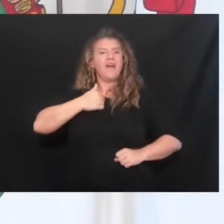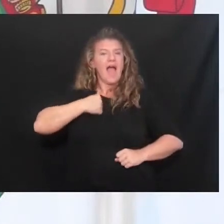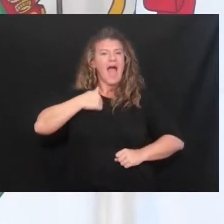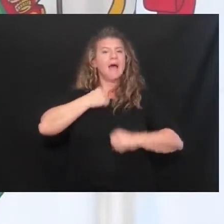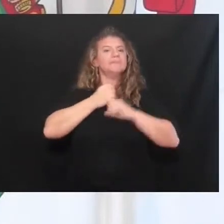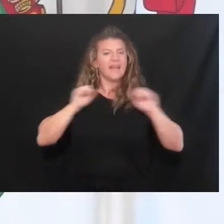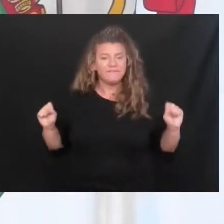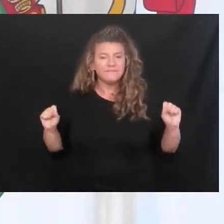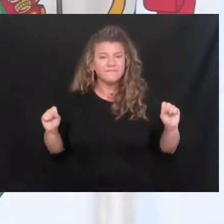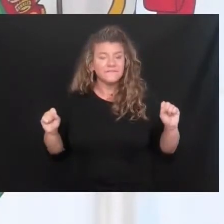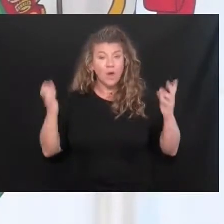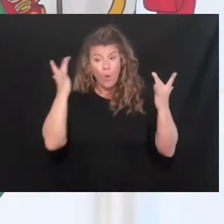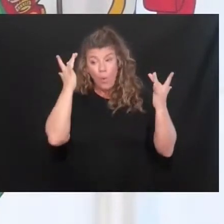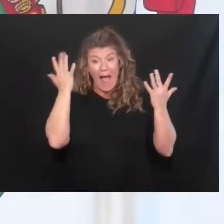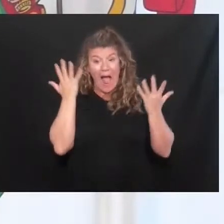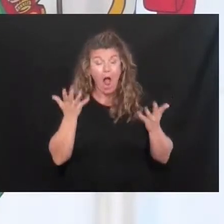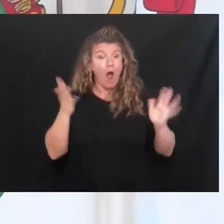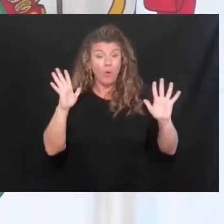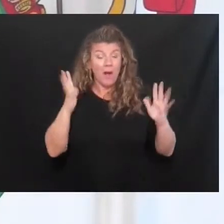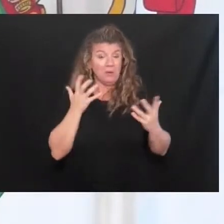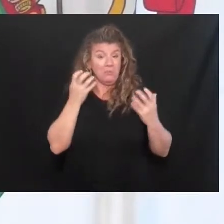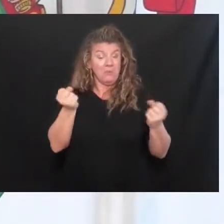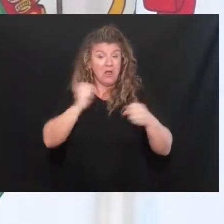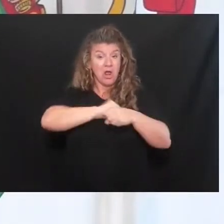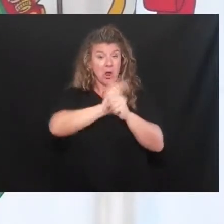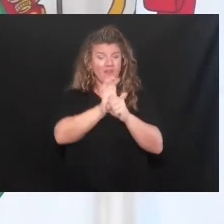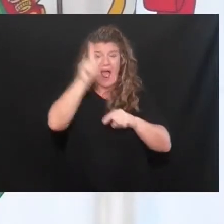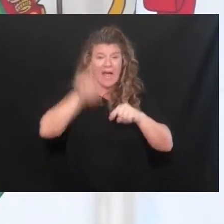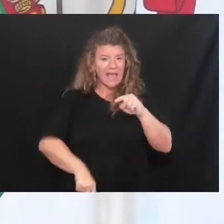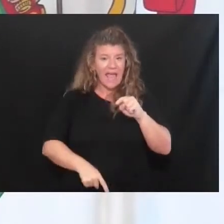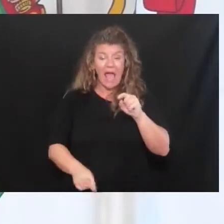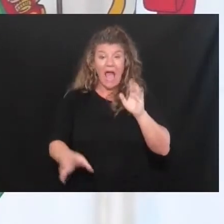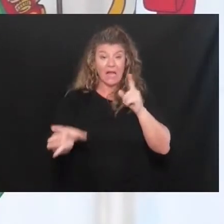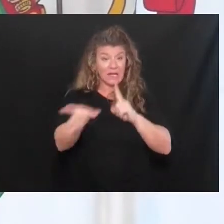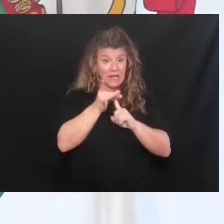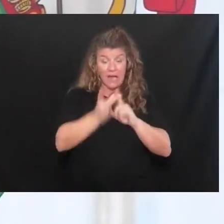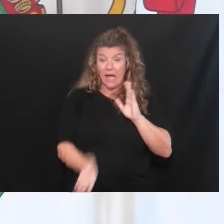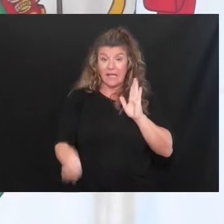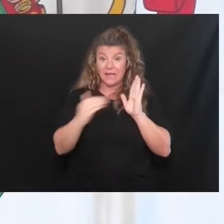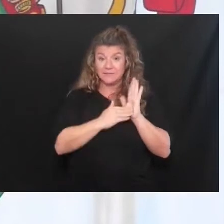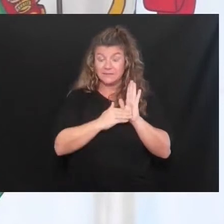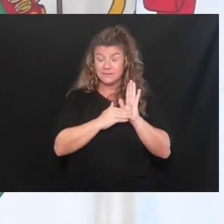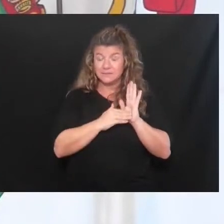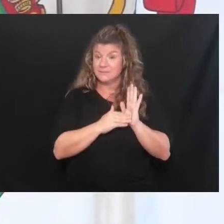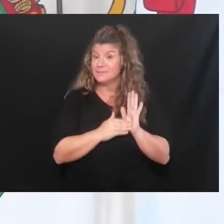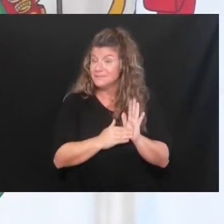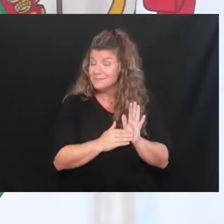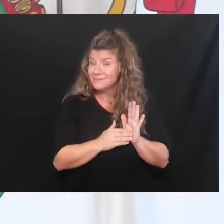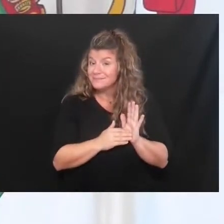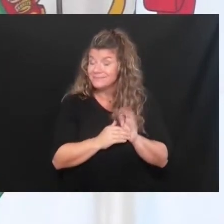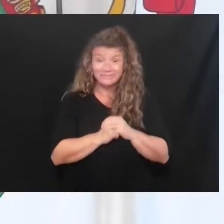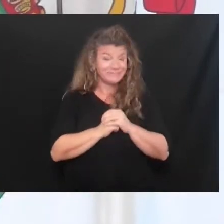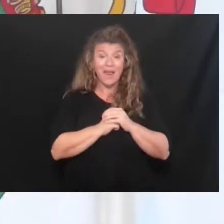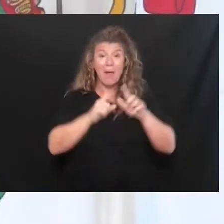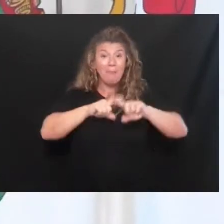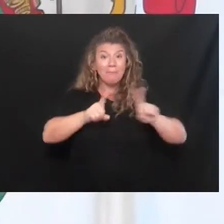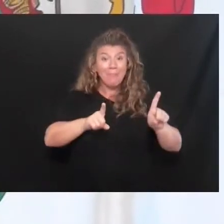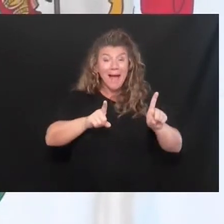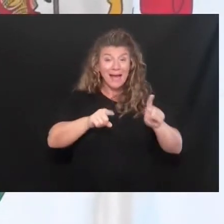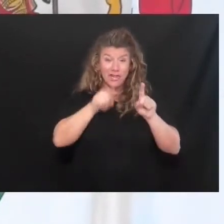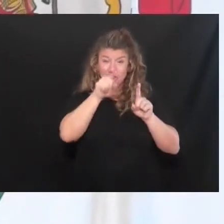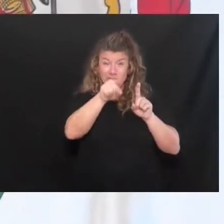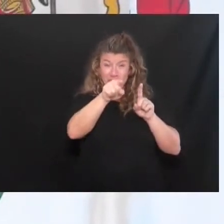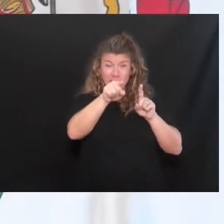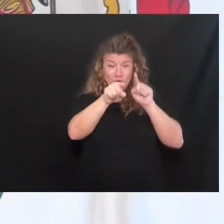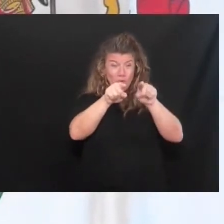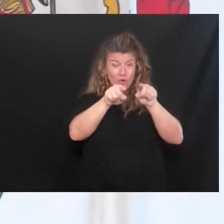I've already had COVID. I can't get it again. You versus somebody that is vaccinated